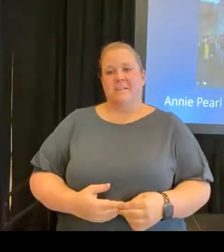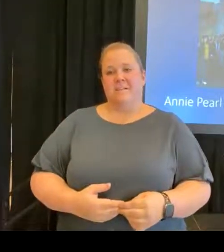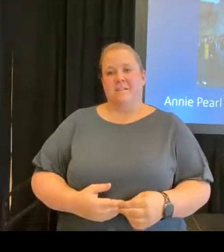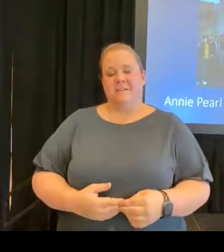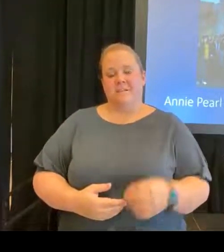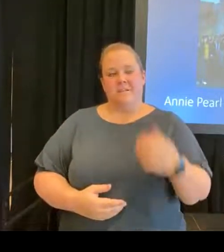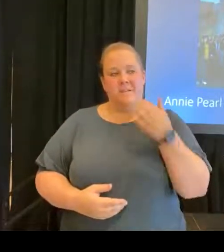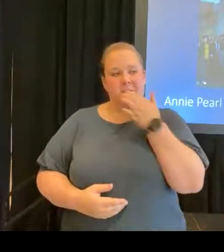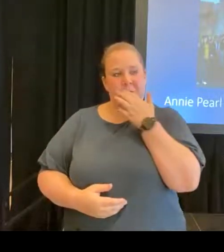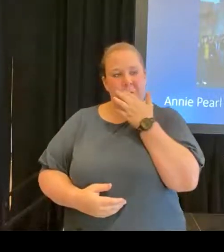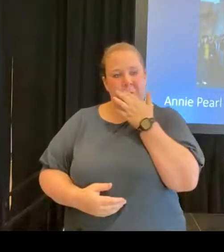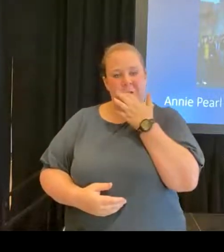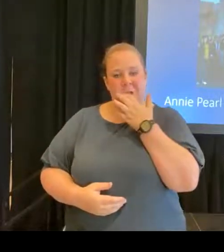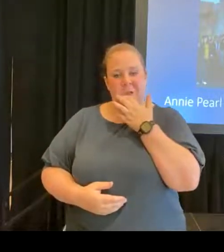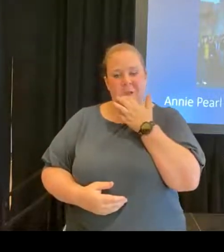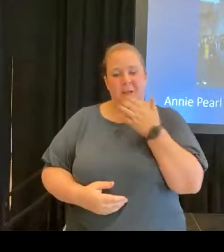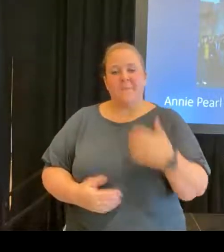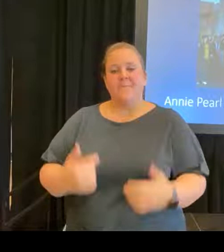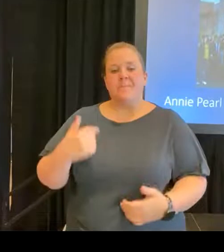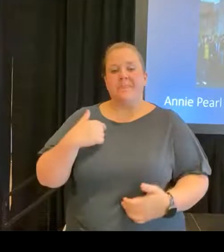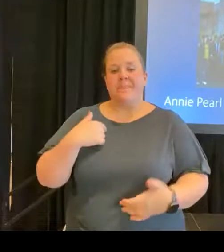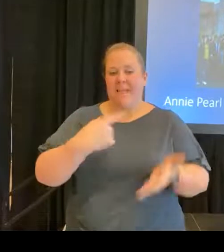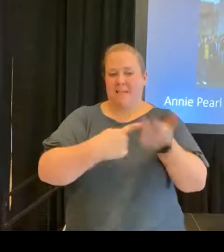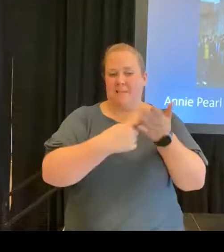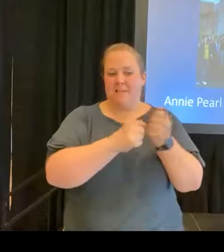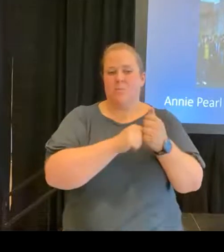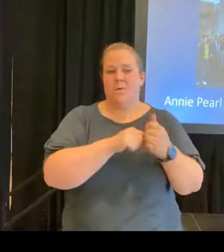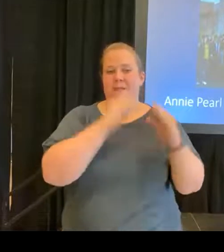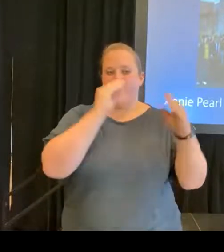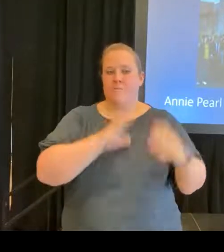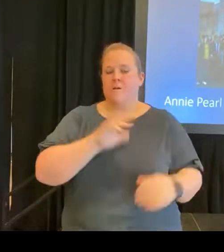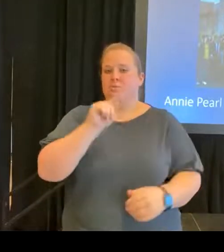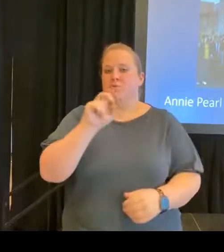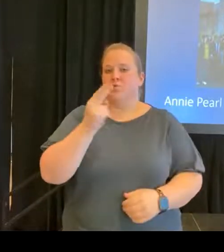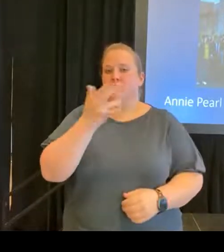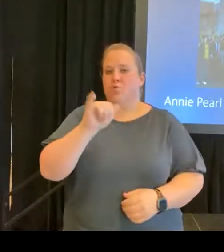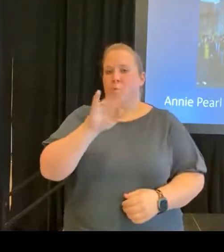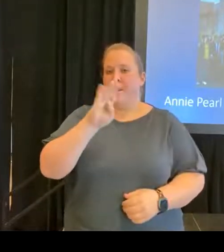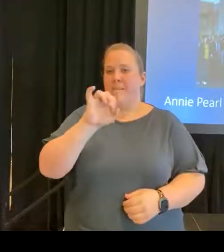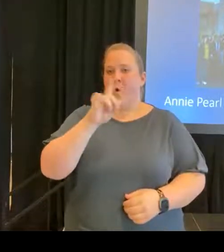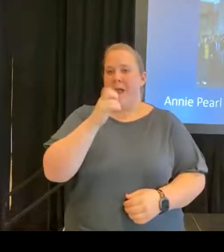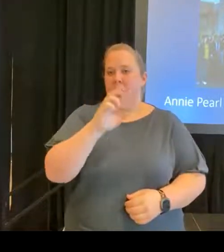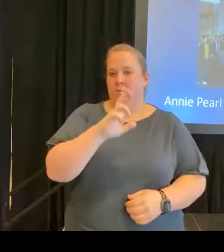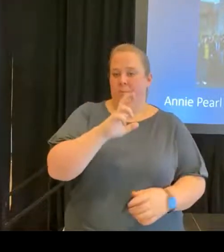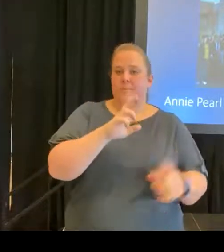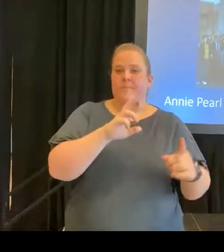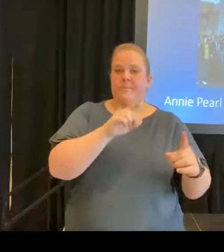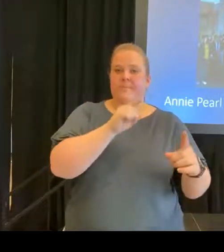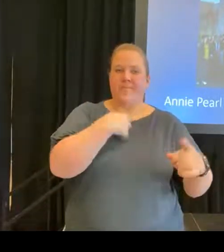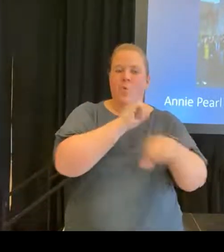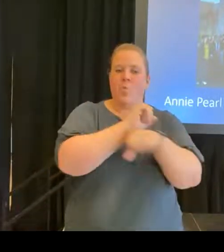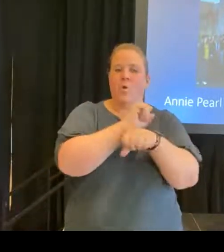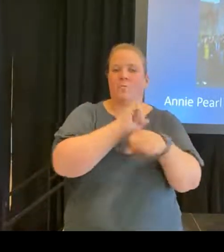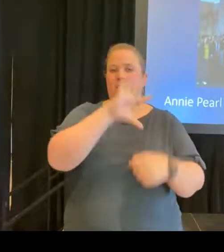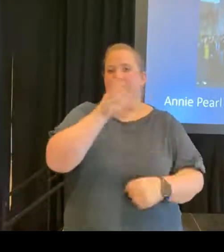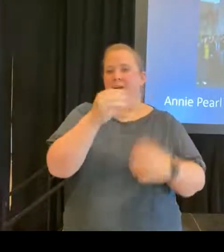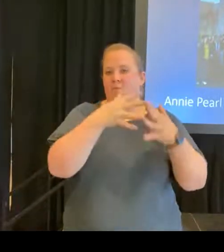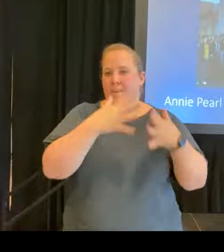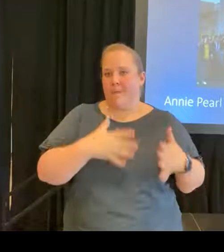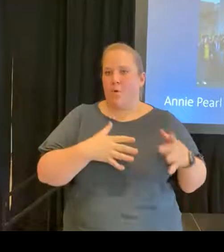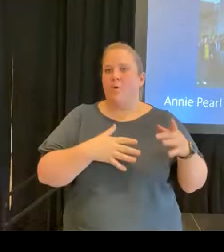And I talked to Professor Tony Browder, and that's what has me working in the African